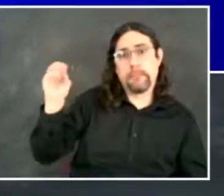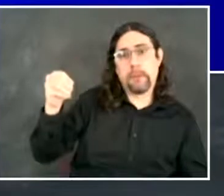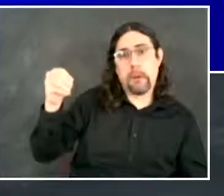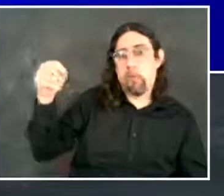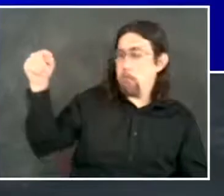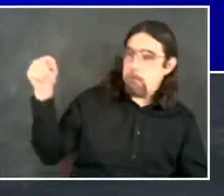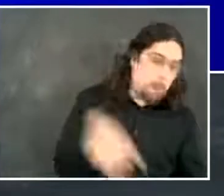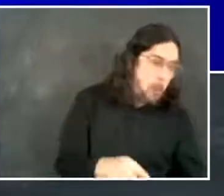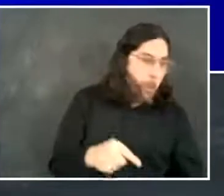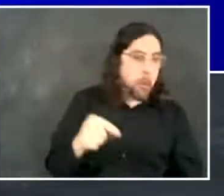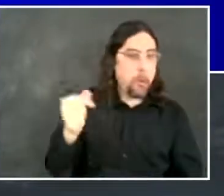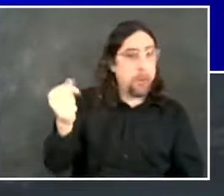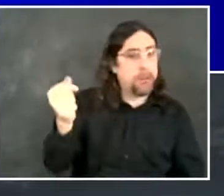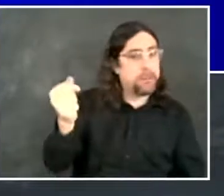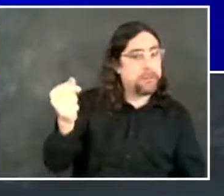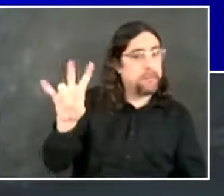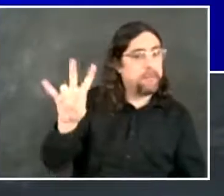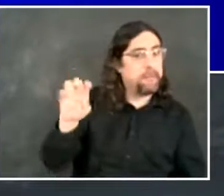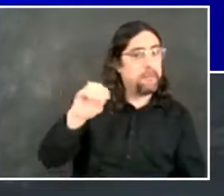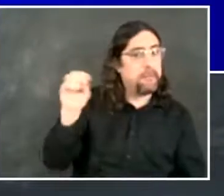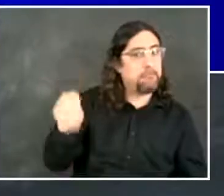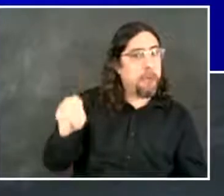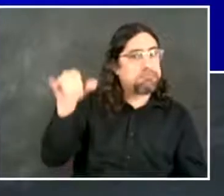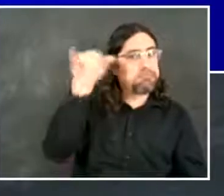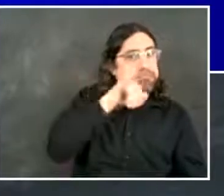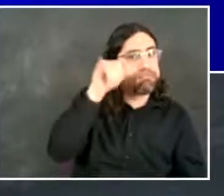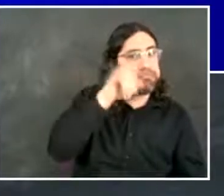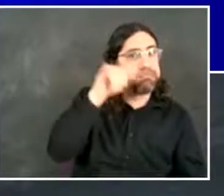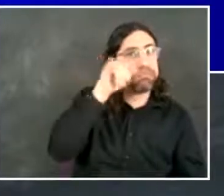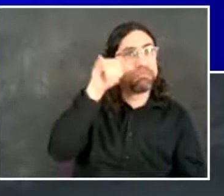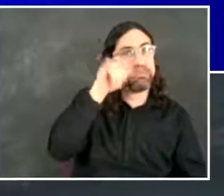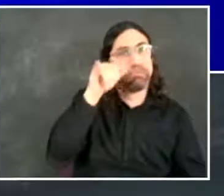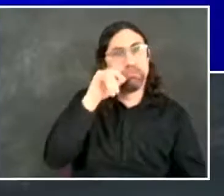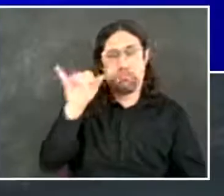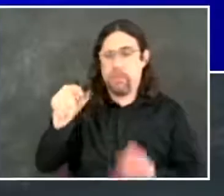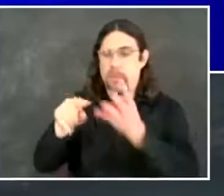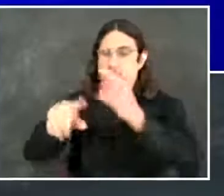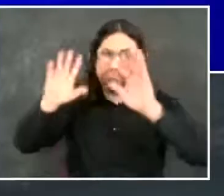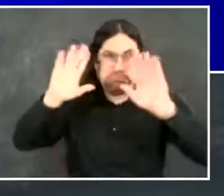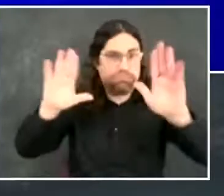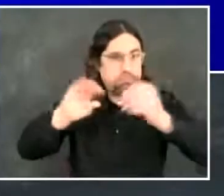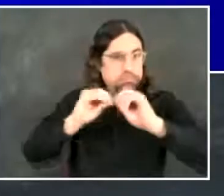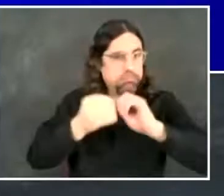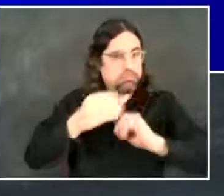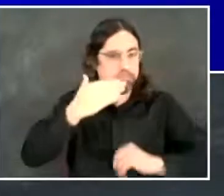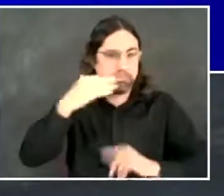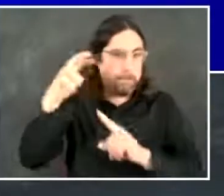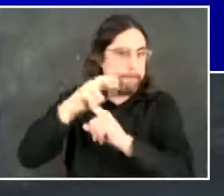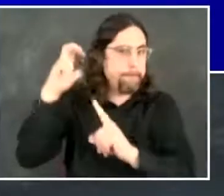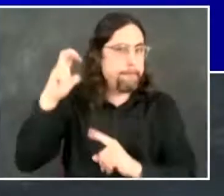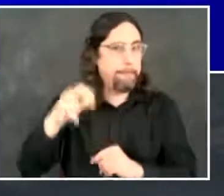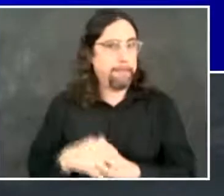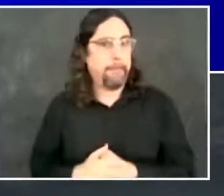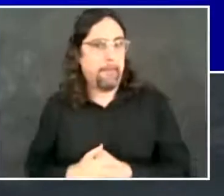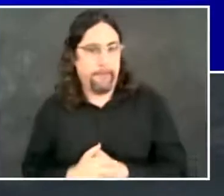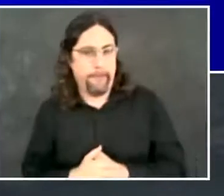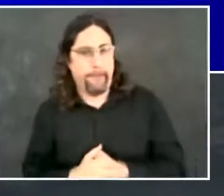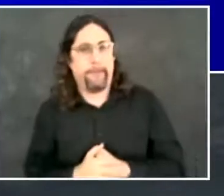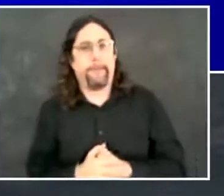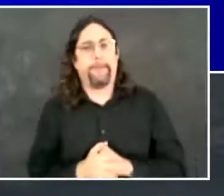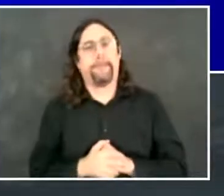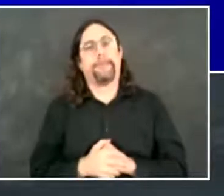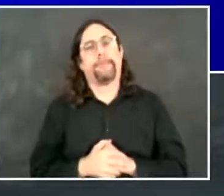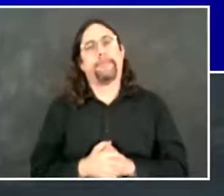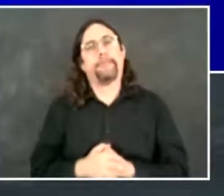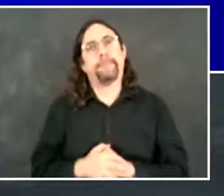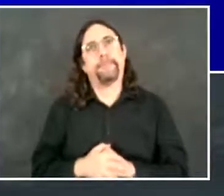reality today. Okay, now, we're going to do a lot of things in this next phase in May. And when I say phase,